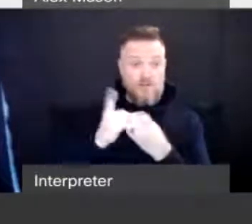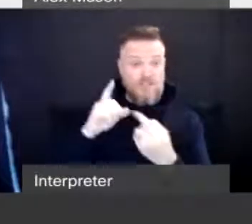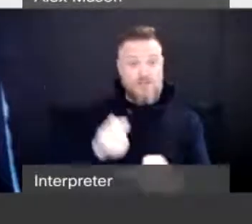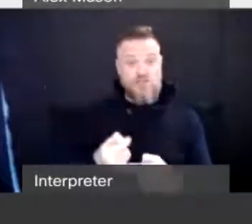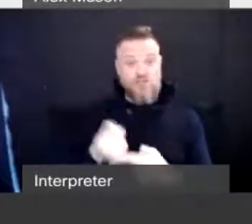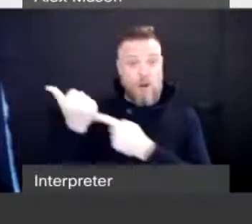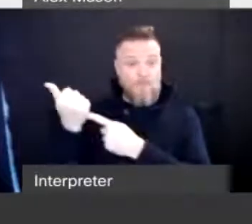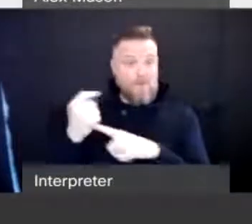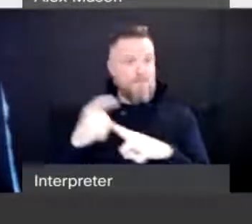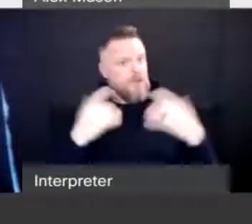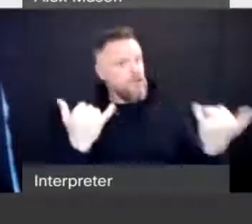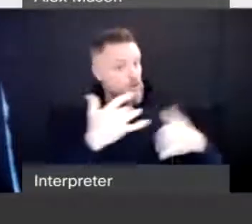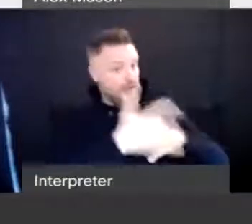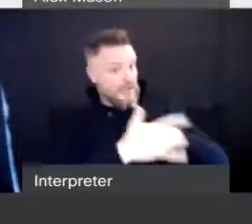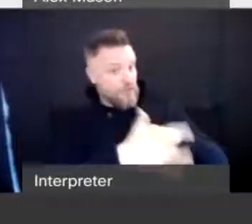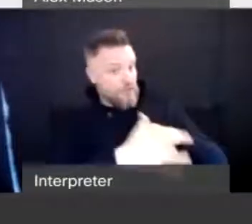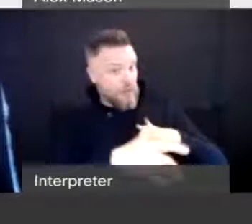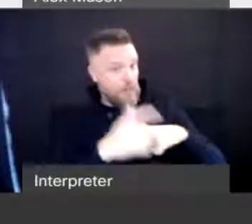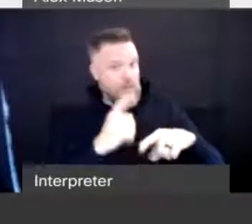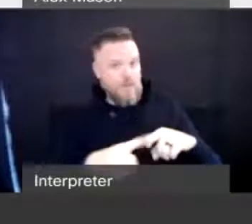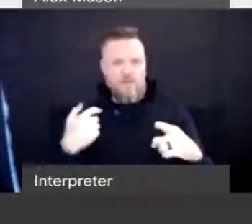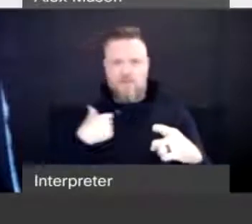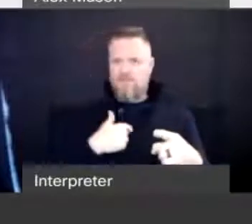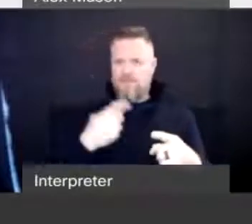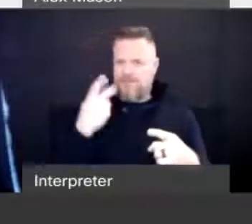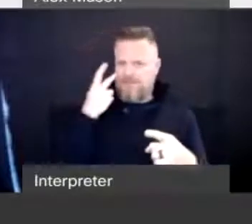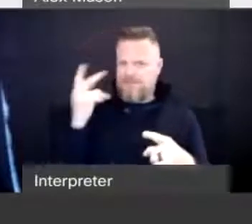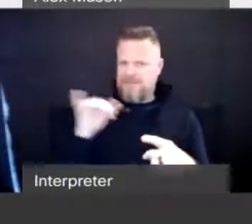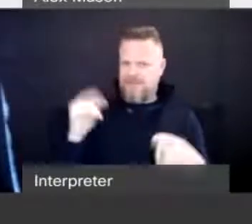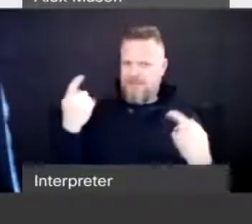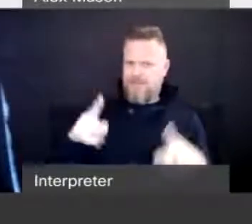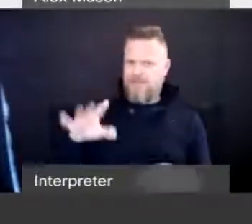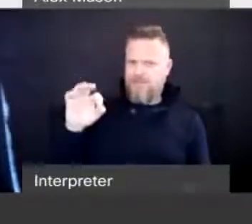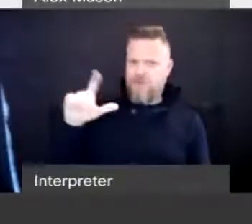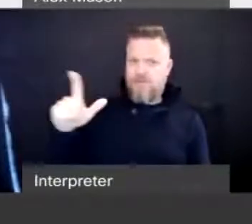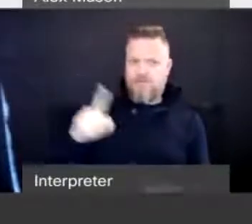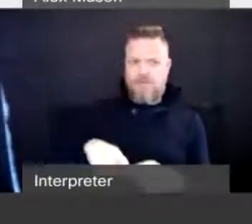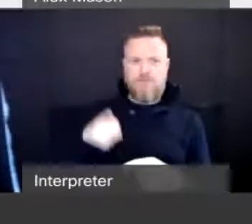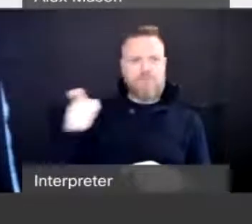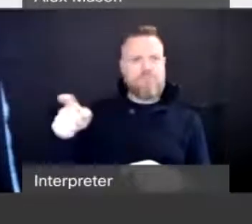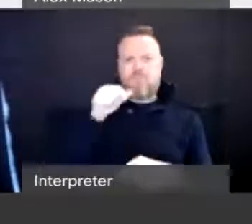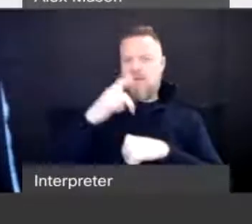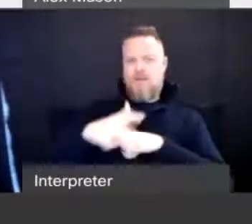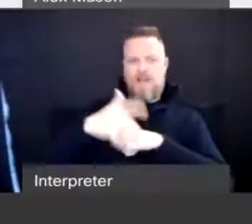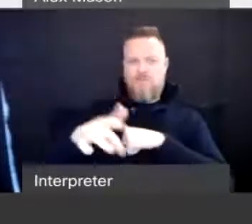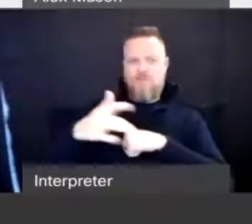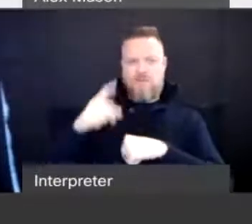eligible, but because of where the trends of Fort Leavenworth may not be eligible in future years.